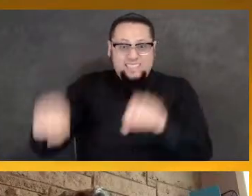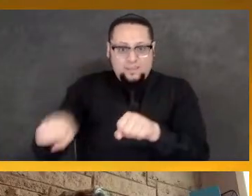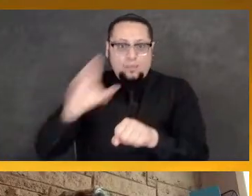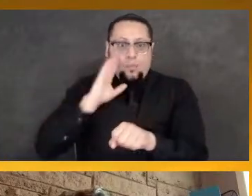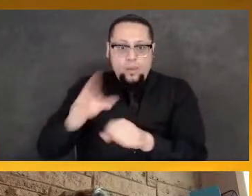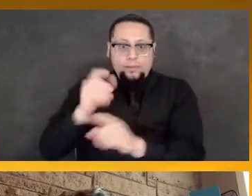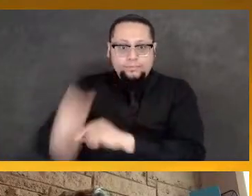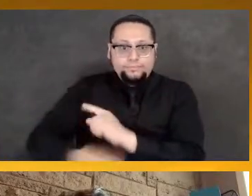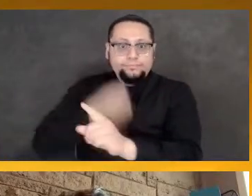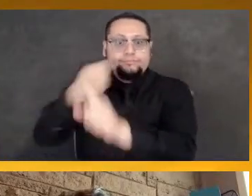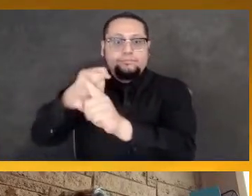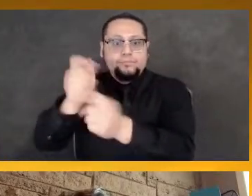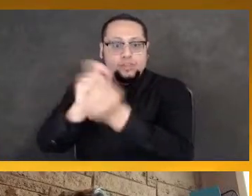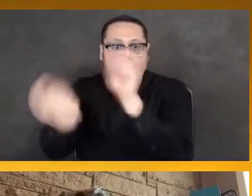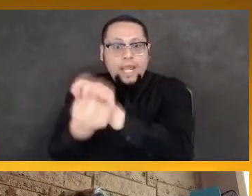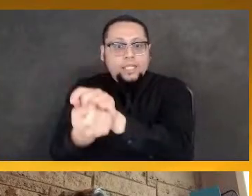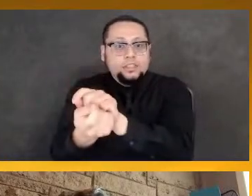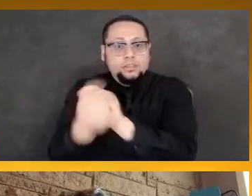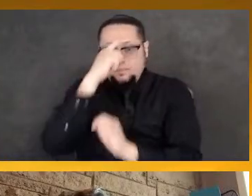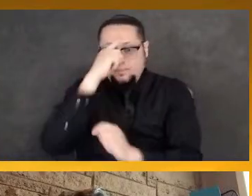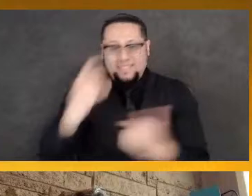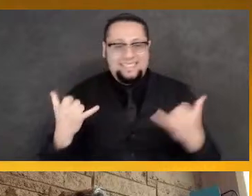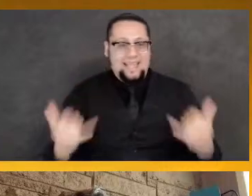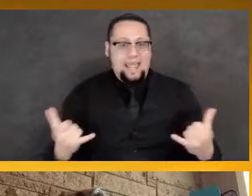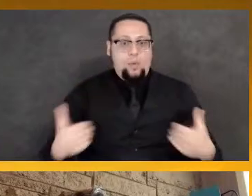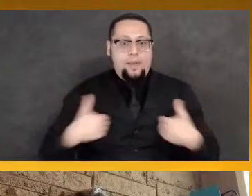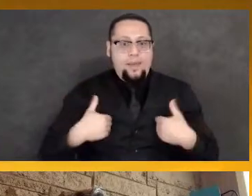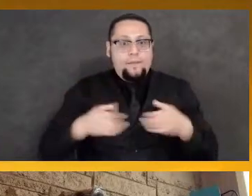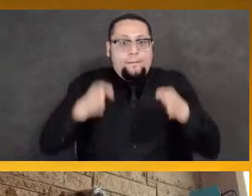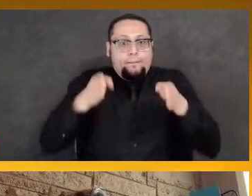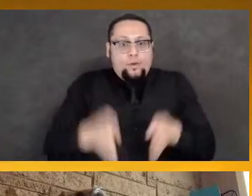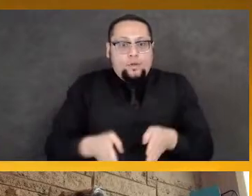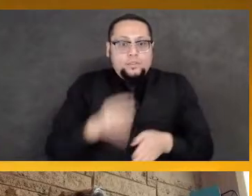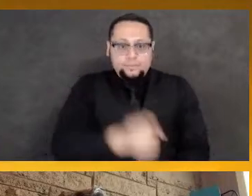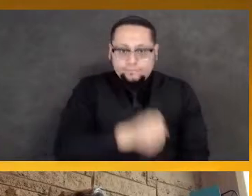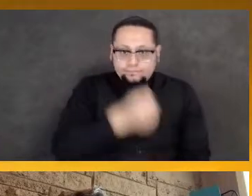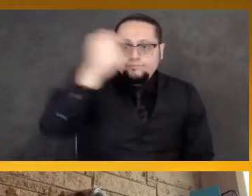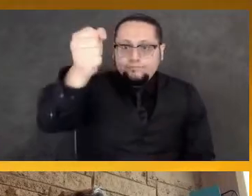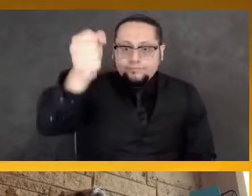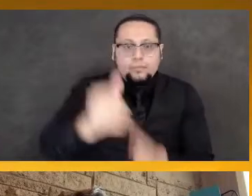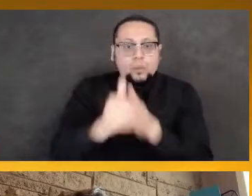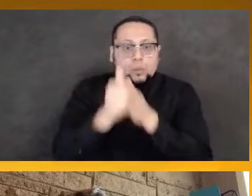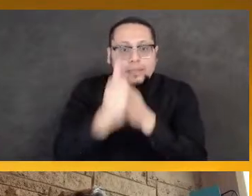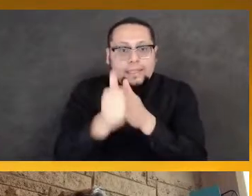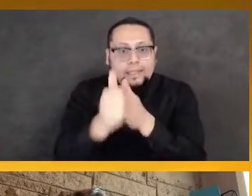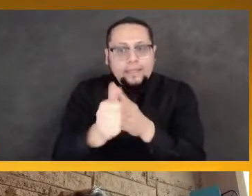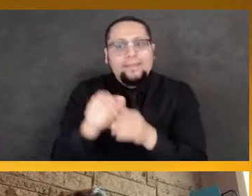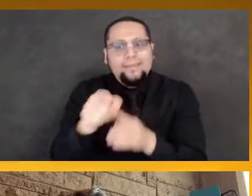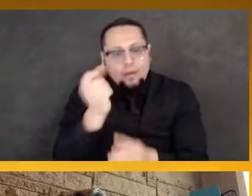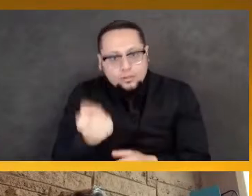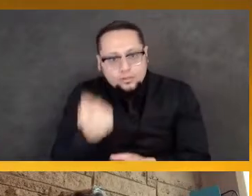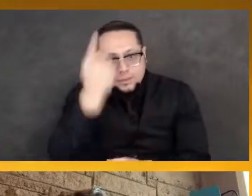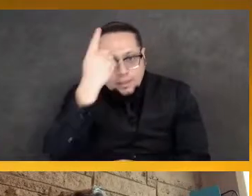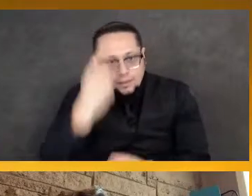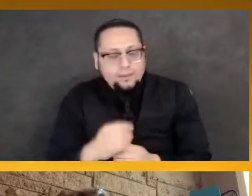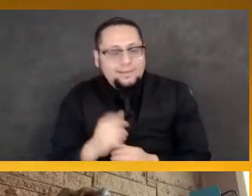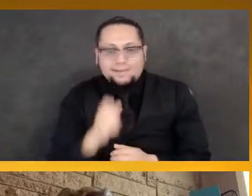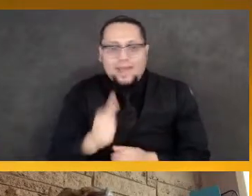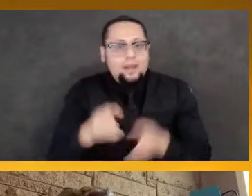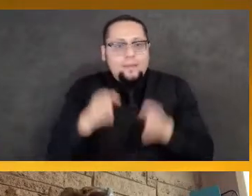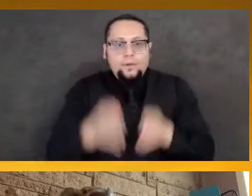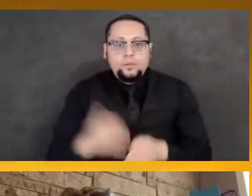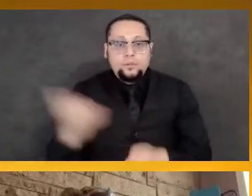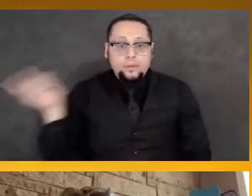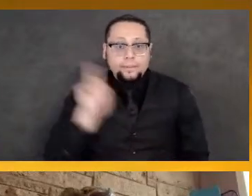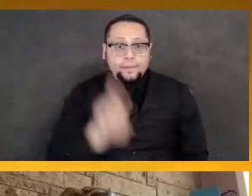changed, because you have a person at the head who understands what's going on. It's not somebody who's come